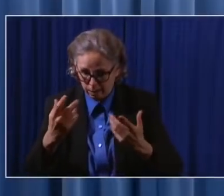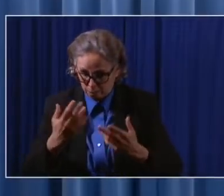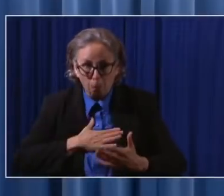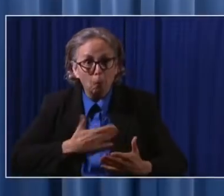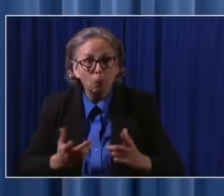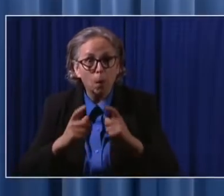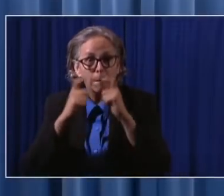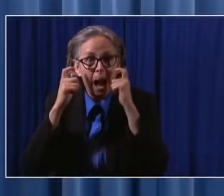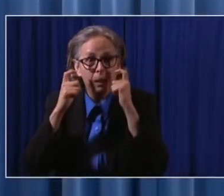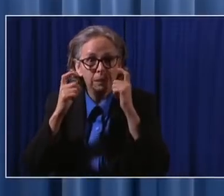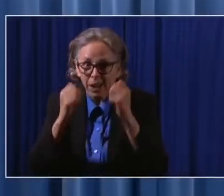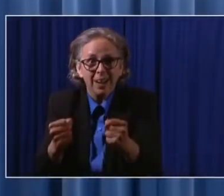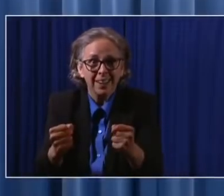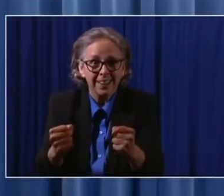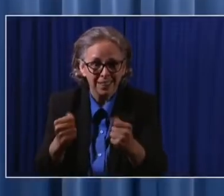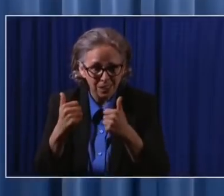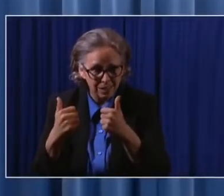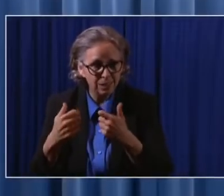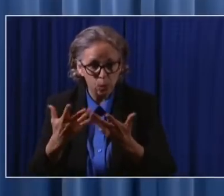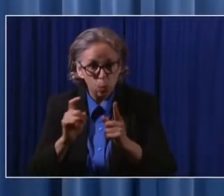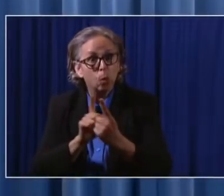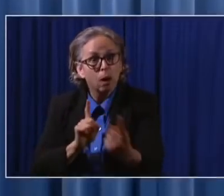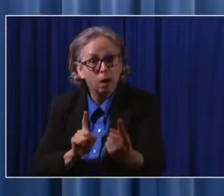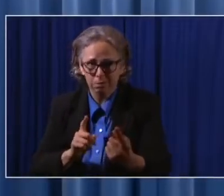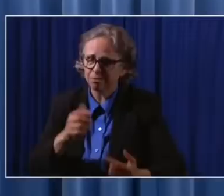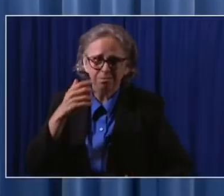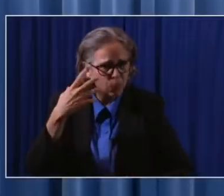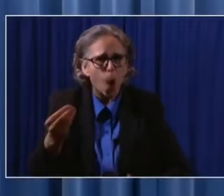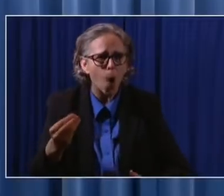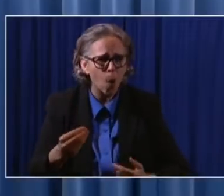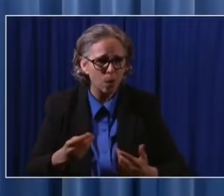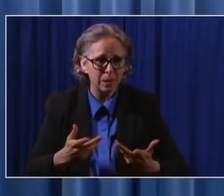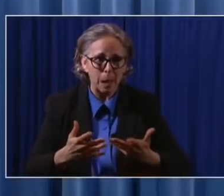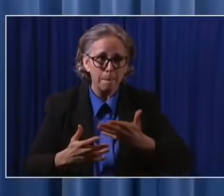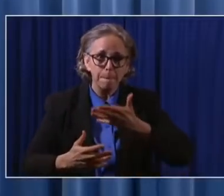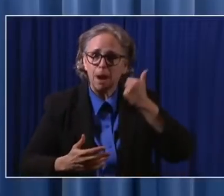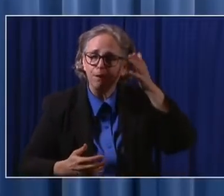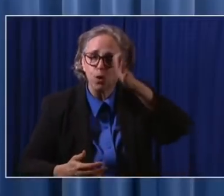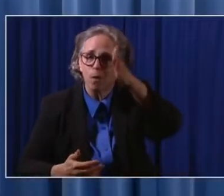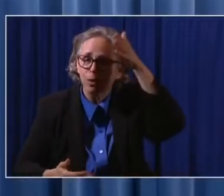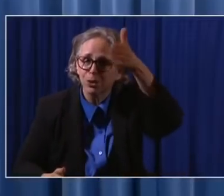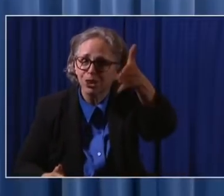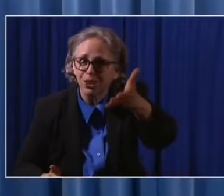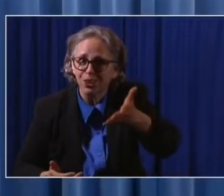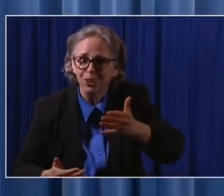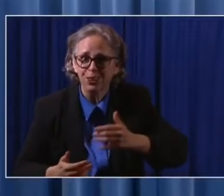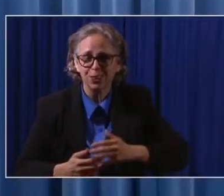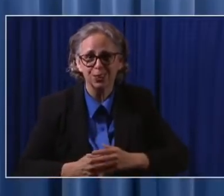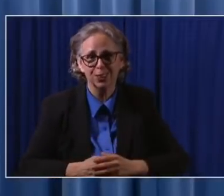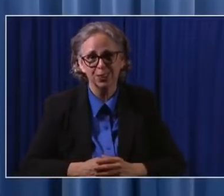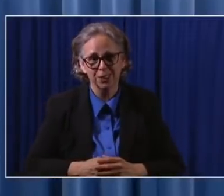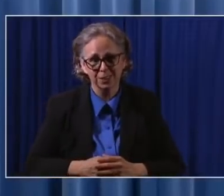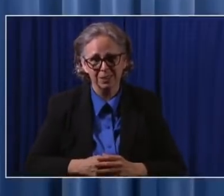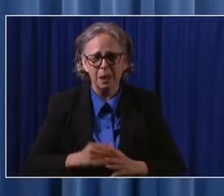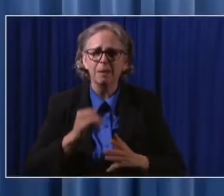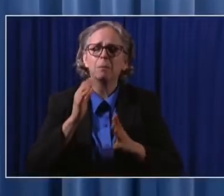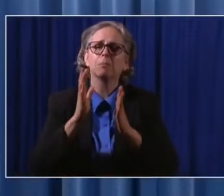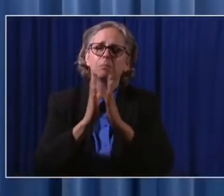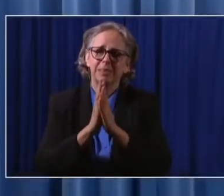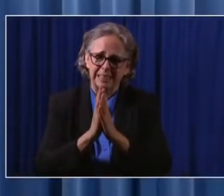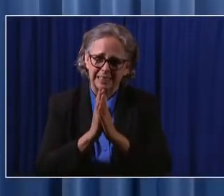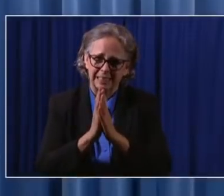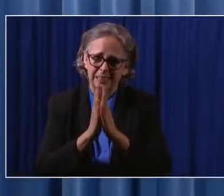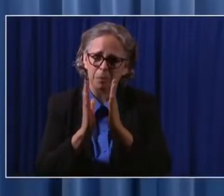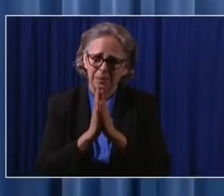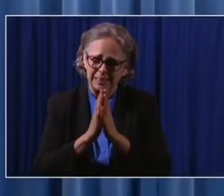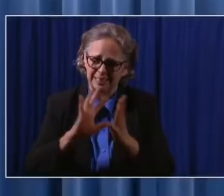their distance, the better off we're going to be. And finally, please get a test. If you have an opportunity to